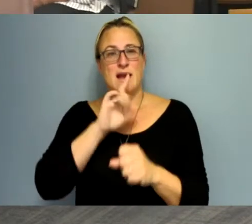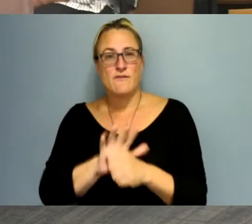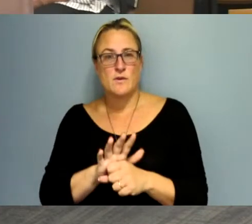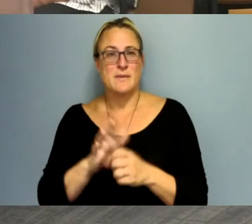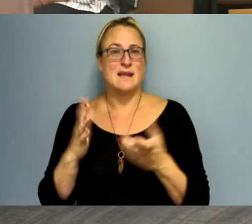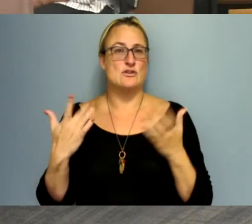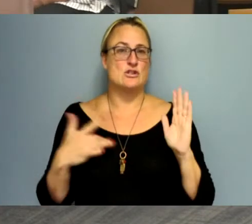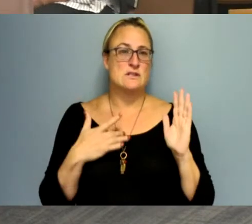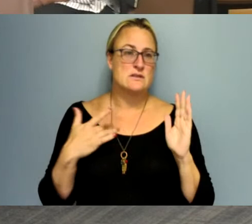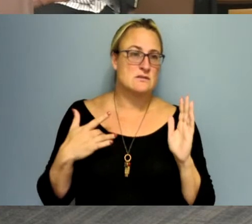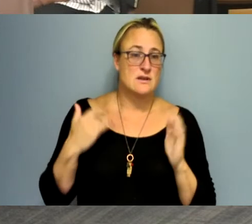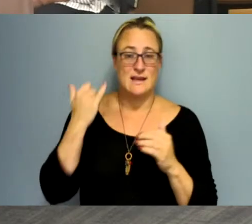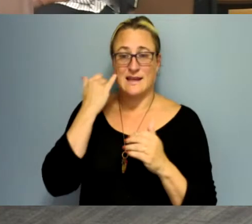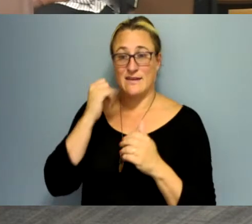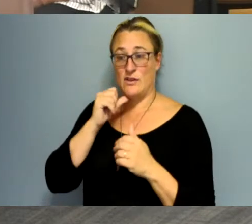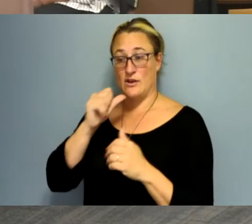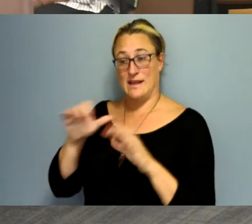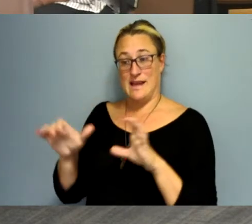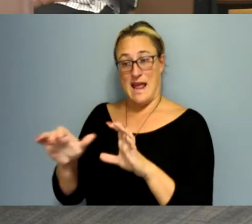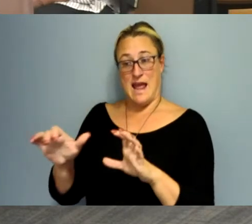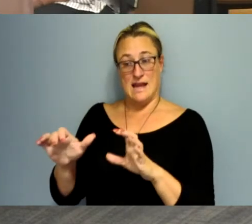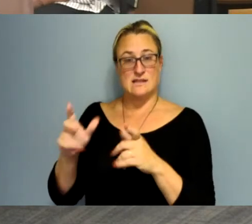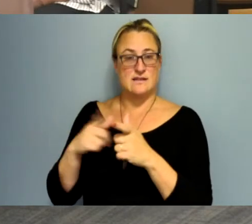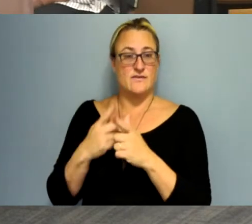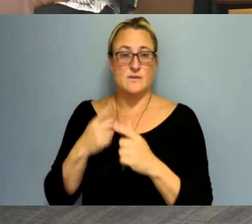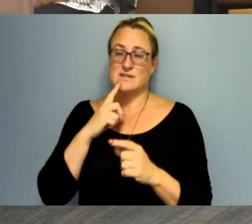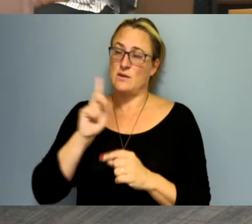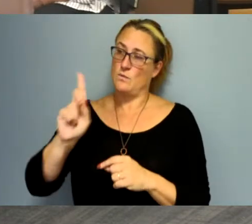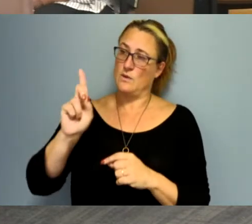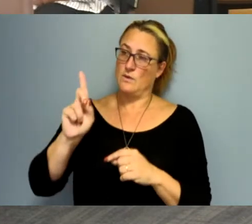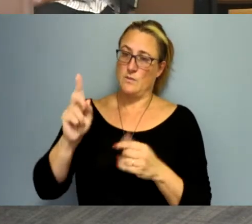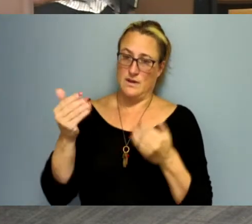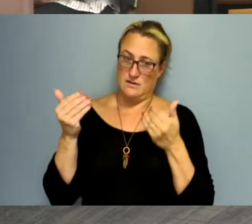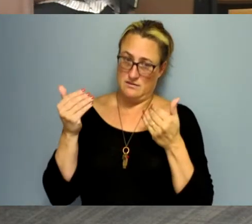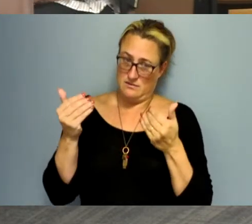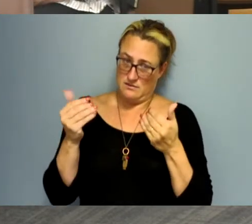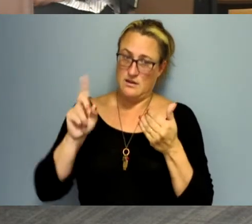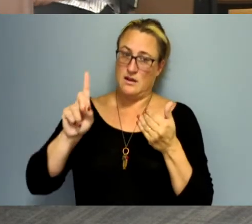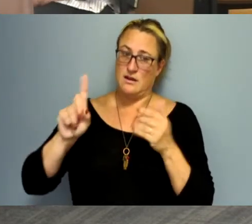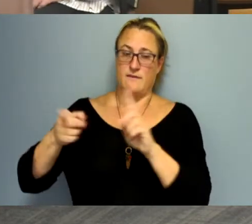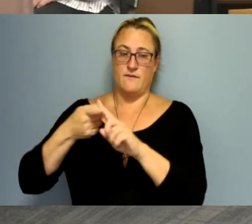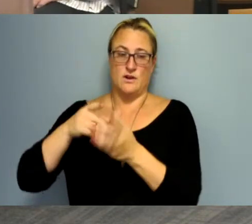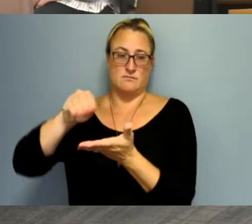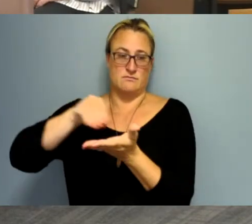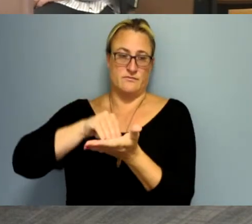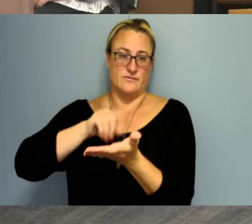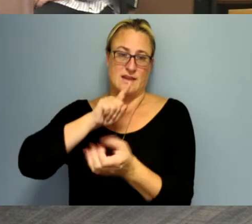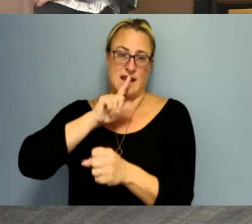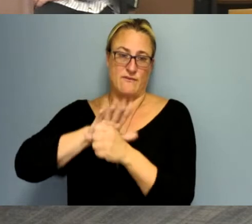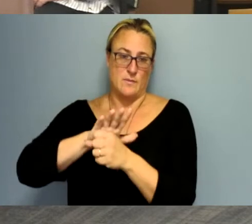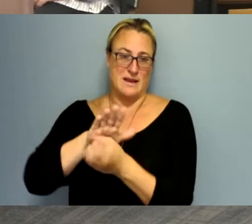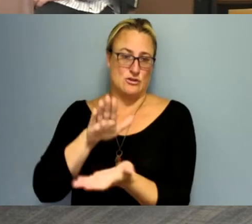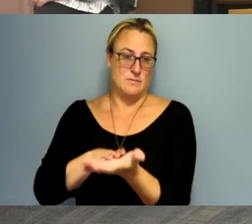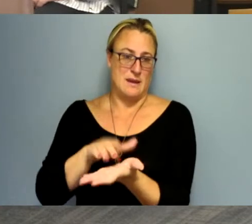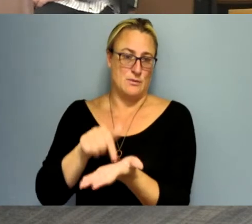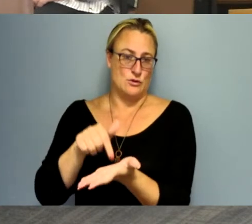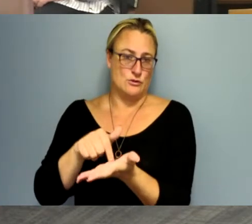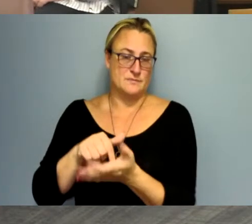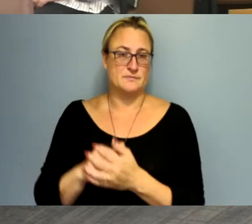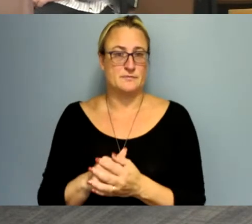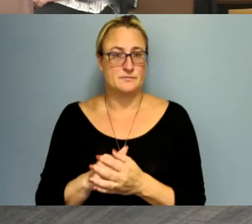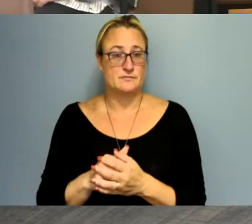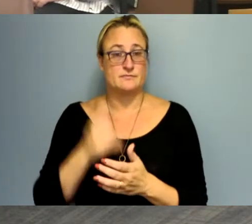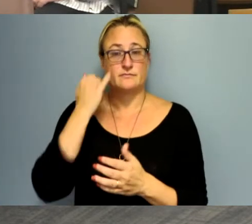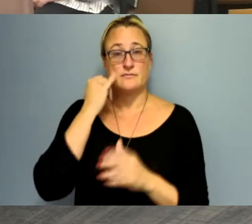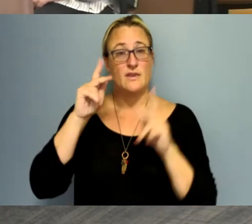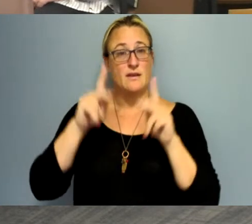is inactive, it will give a prompt saying that before they can go forward, they have to fill out an affirmation. And then also, if a voter goes to the wrong polling